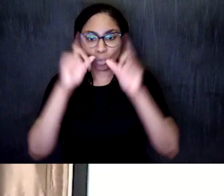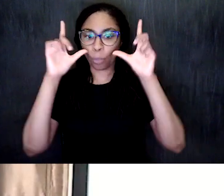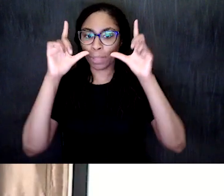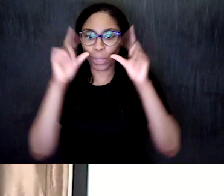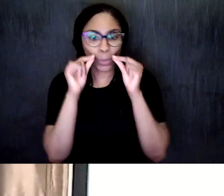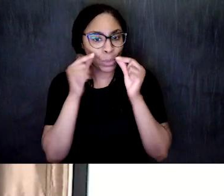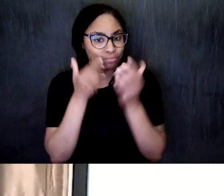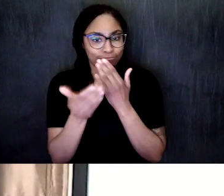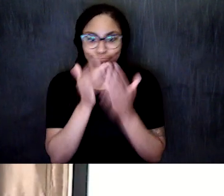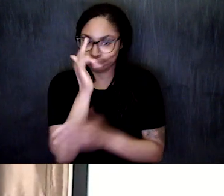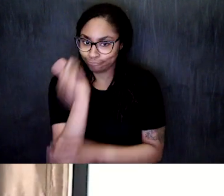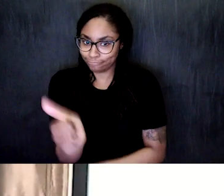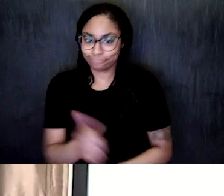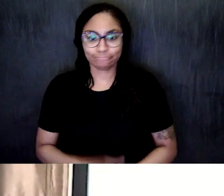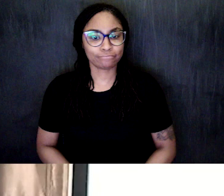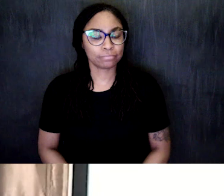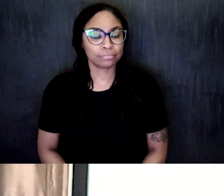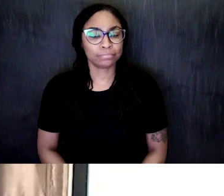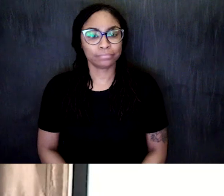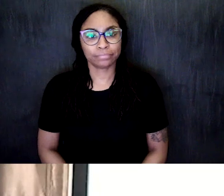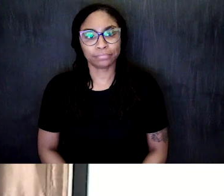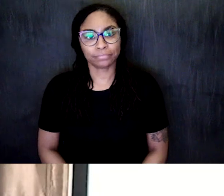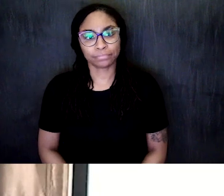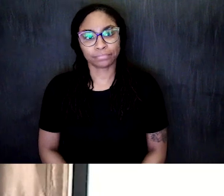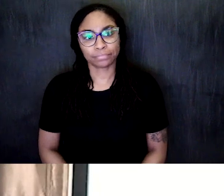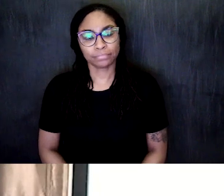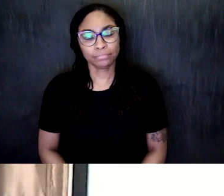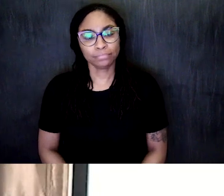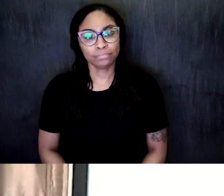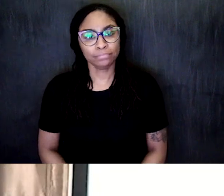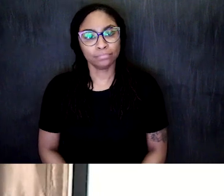Eyes open or closed.